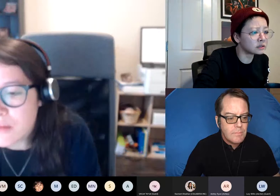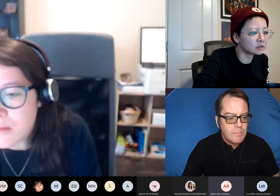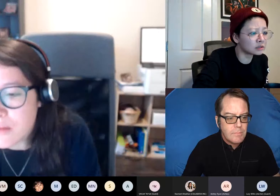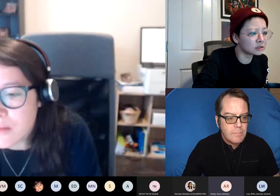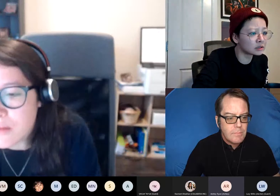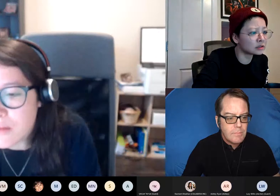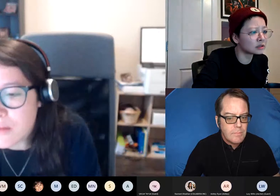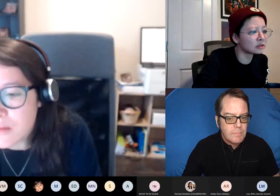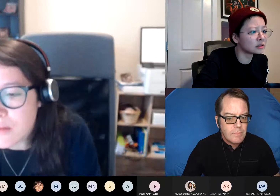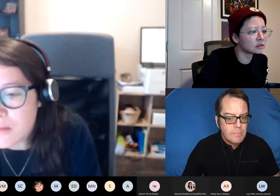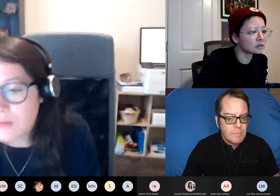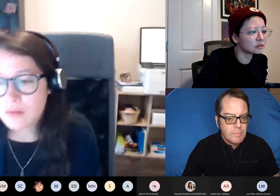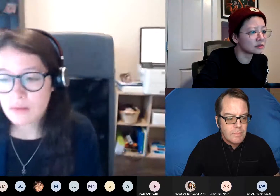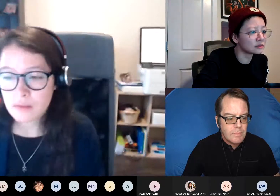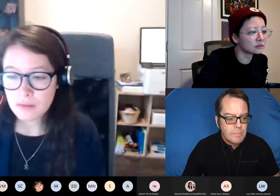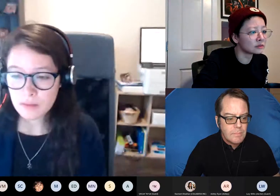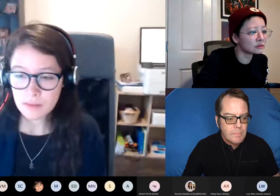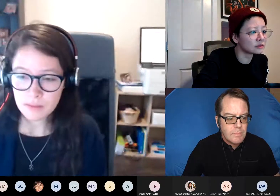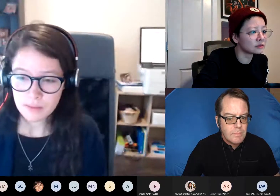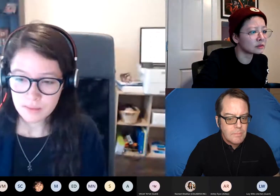Let's see.